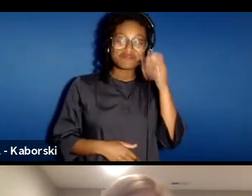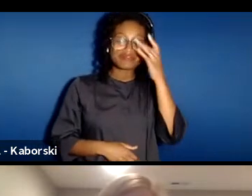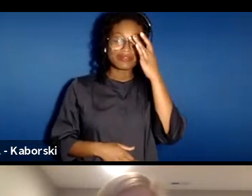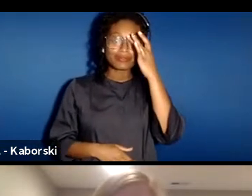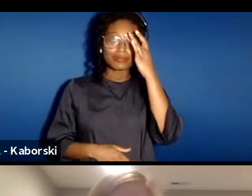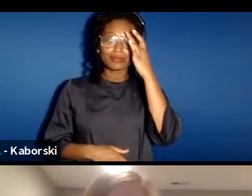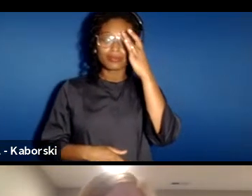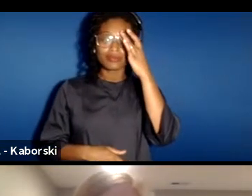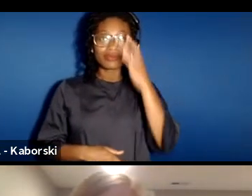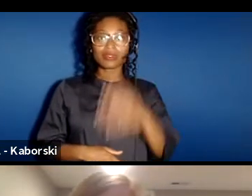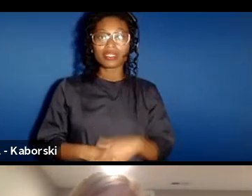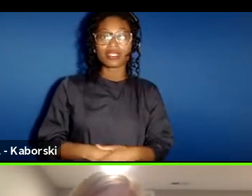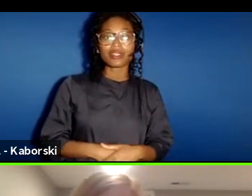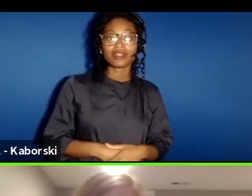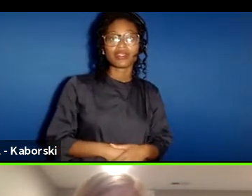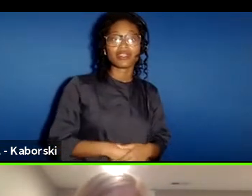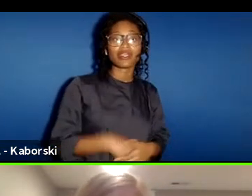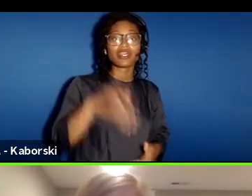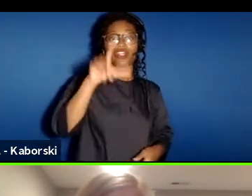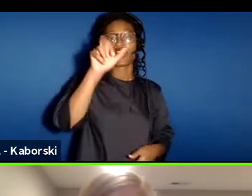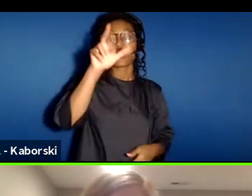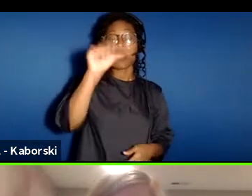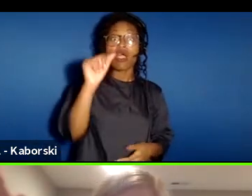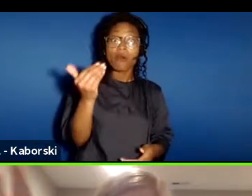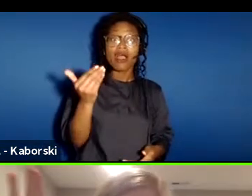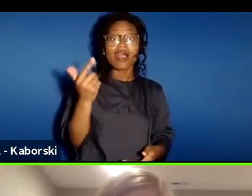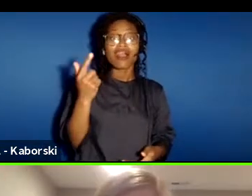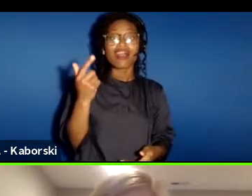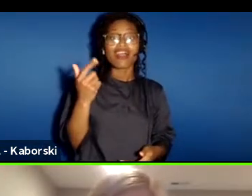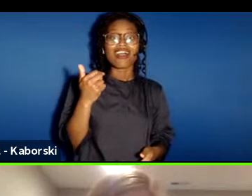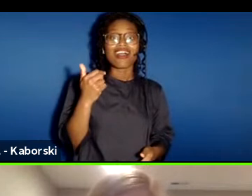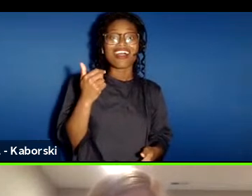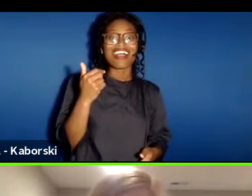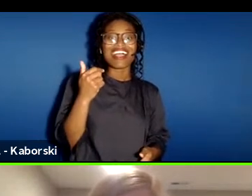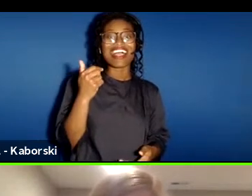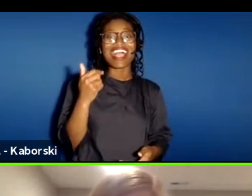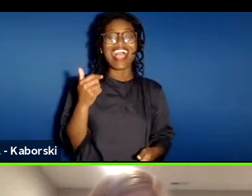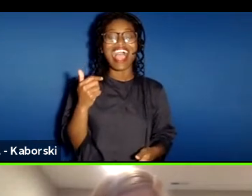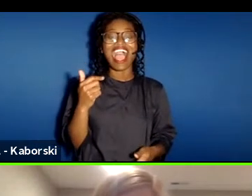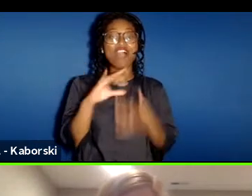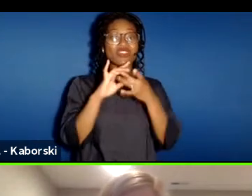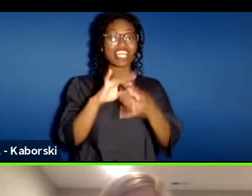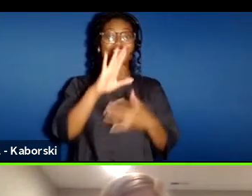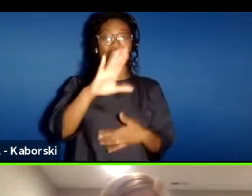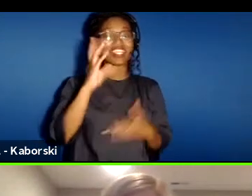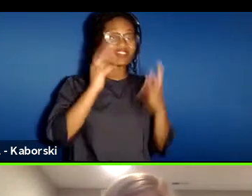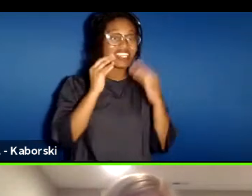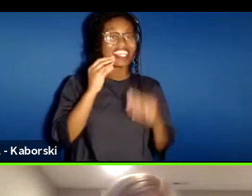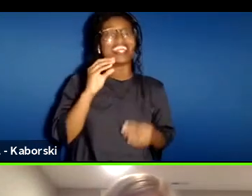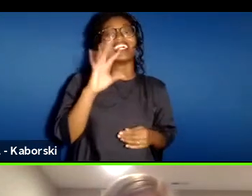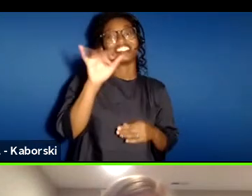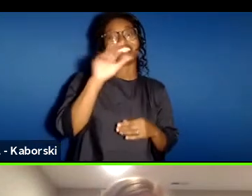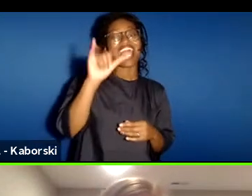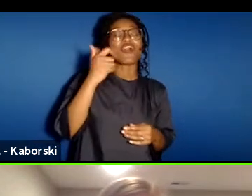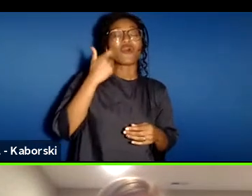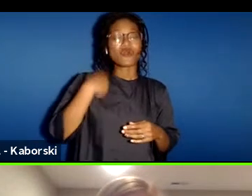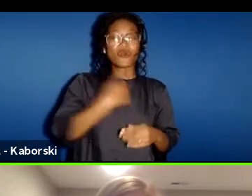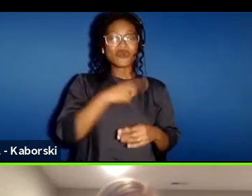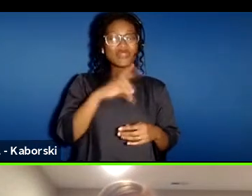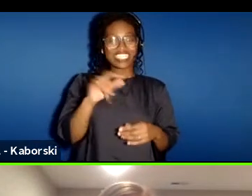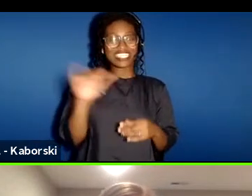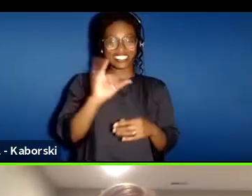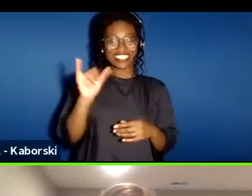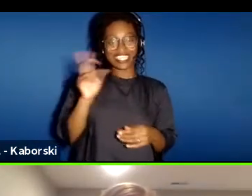Let's take another. Real quick, I relate completely to your experience, Jay. We did produce hand sanitizer